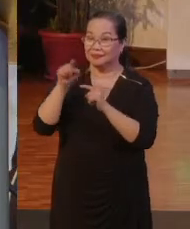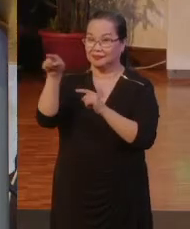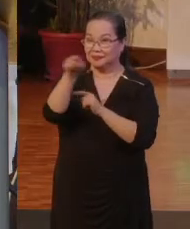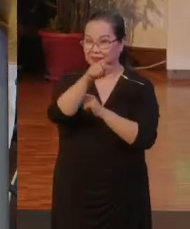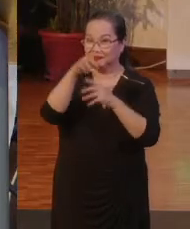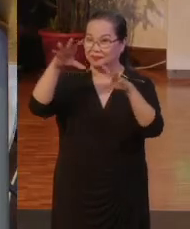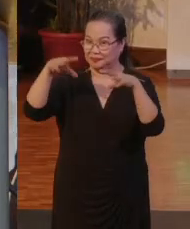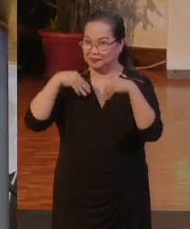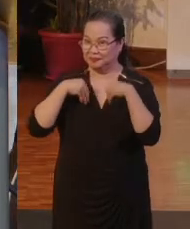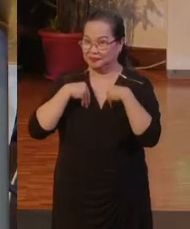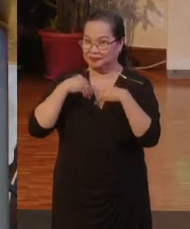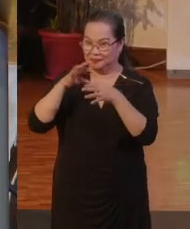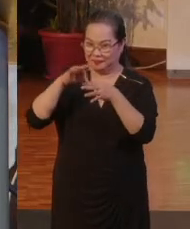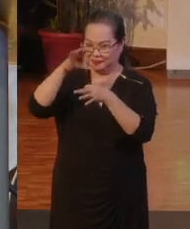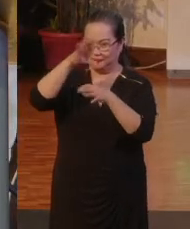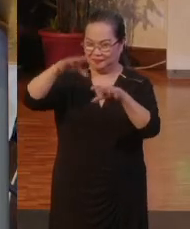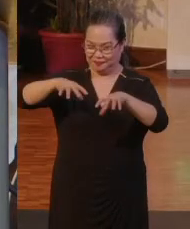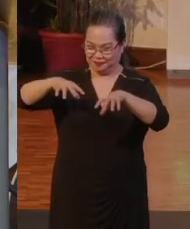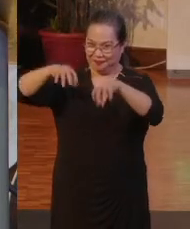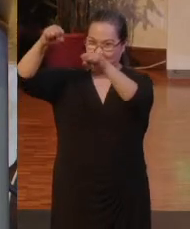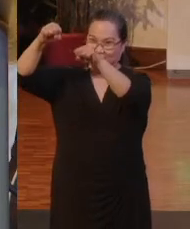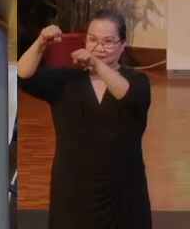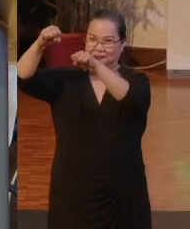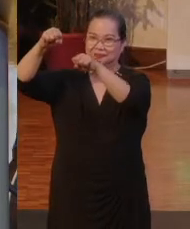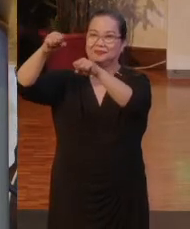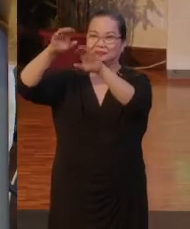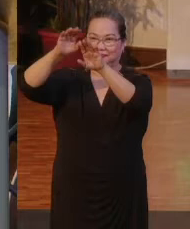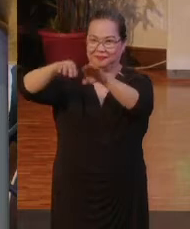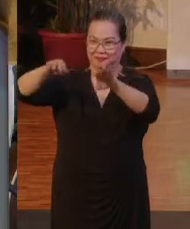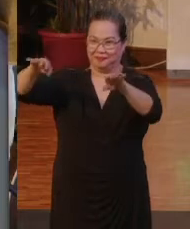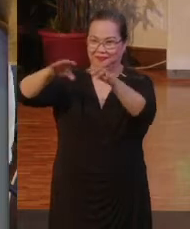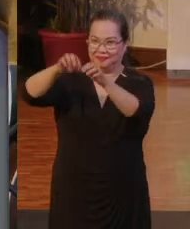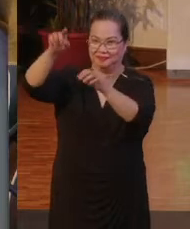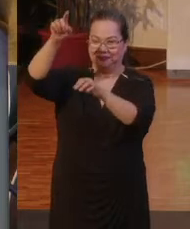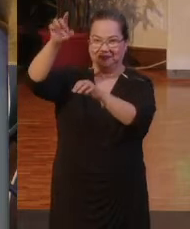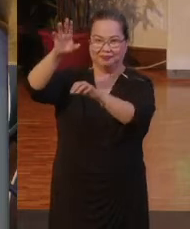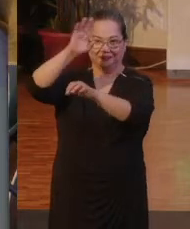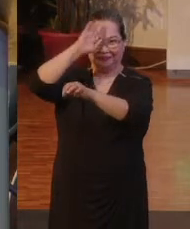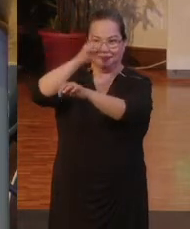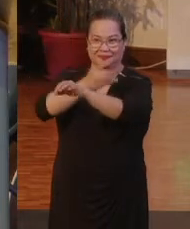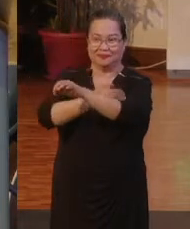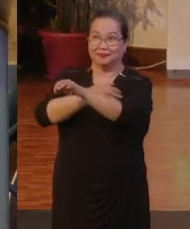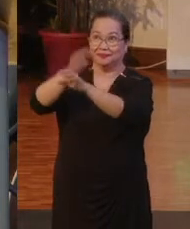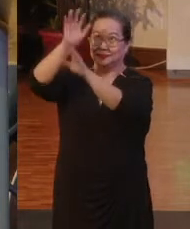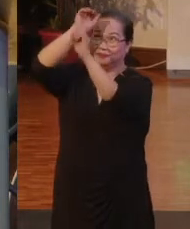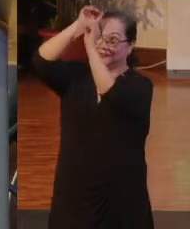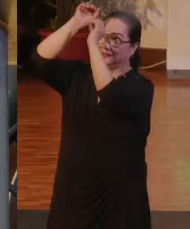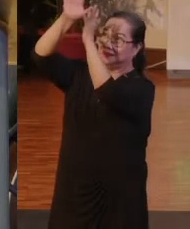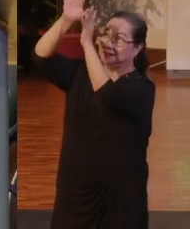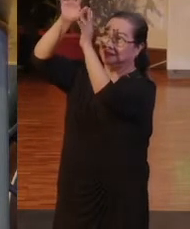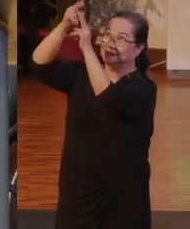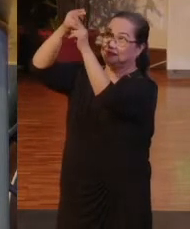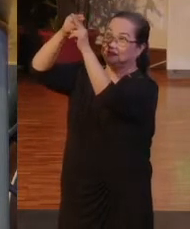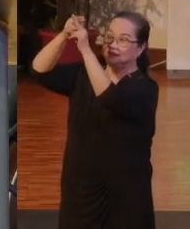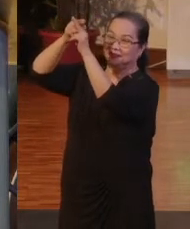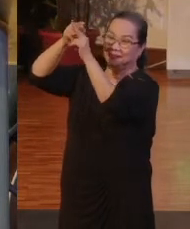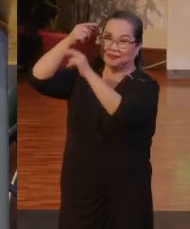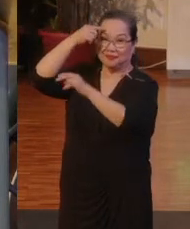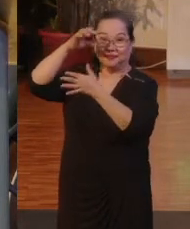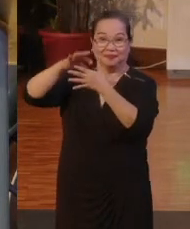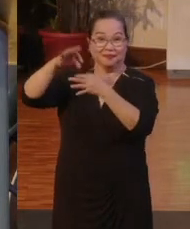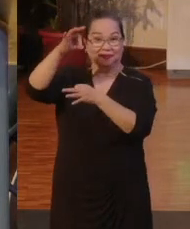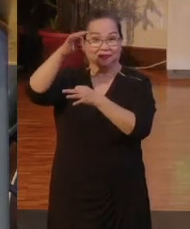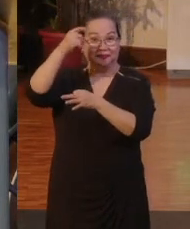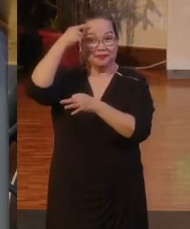have received the spirit of adoption as sons, by whom we cry, Abba, Father. The Spirit